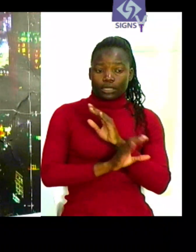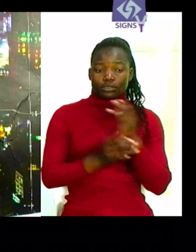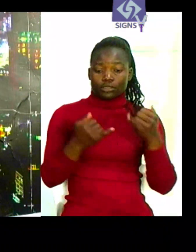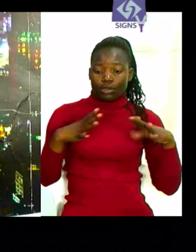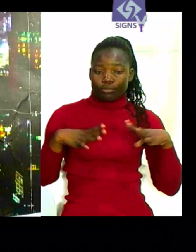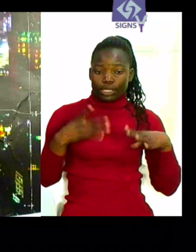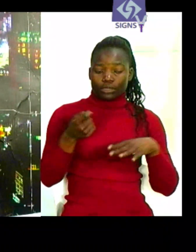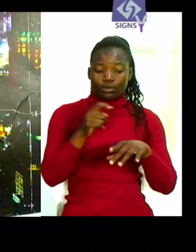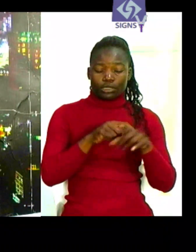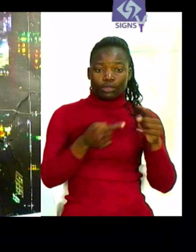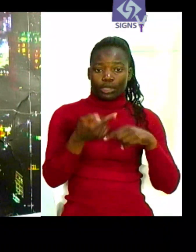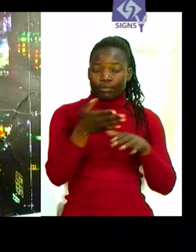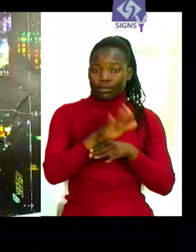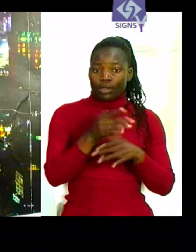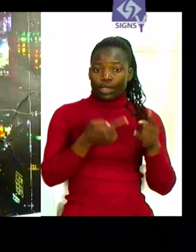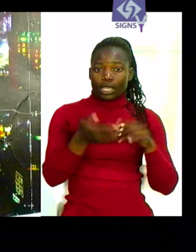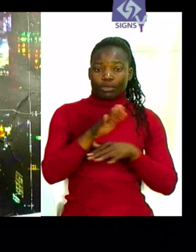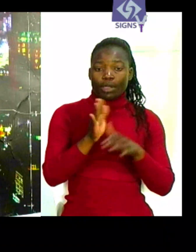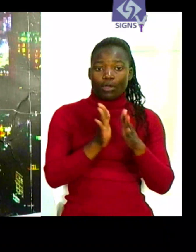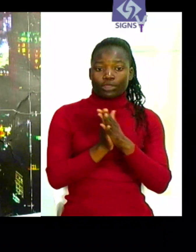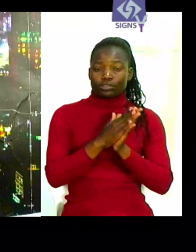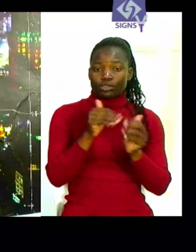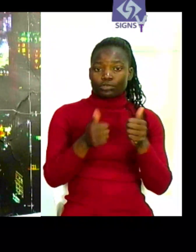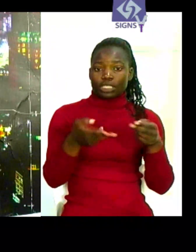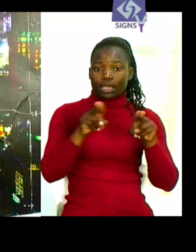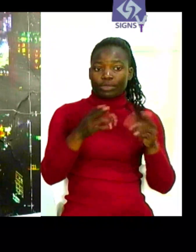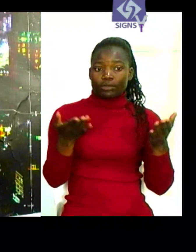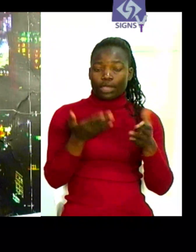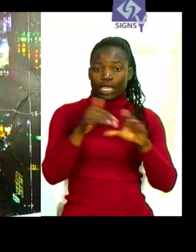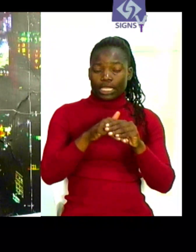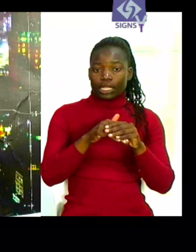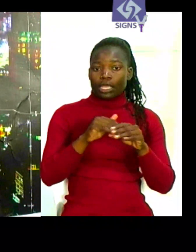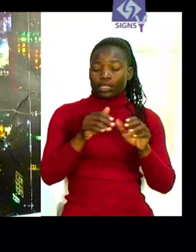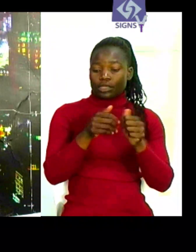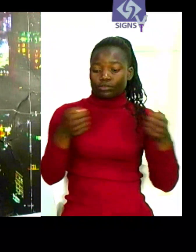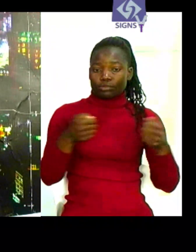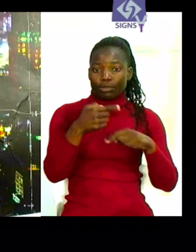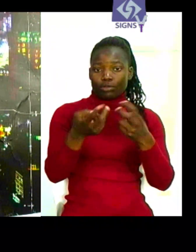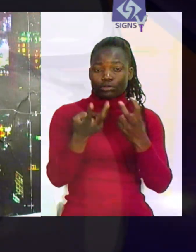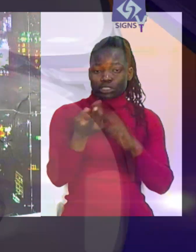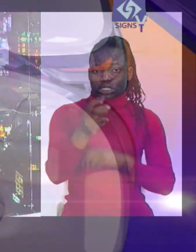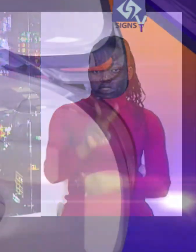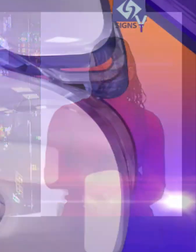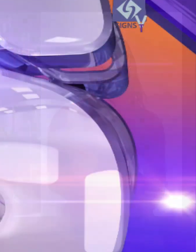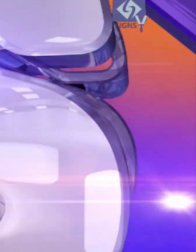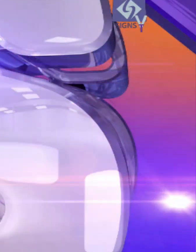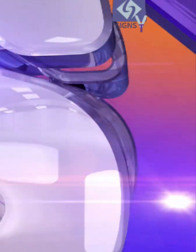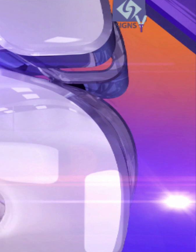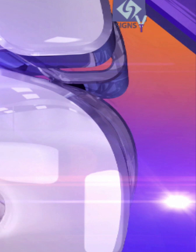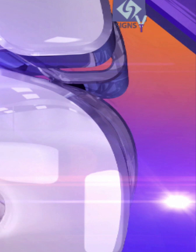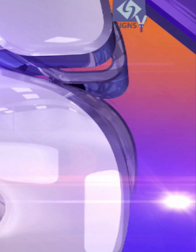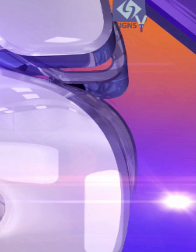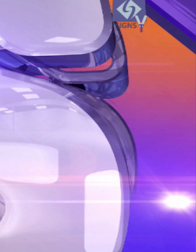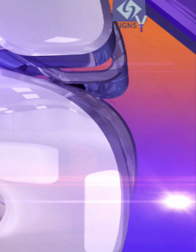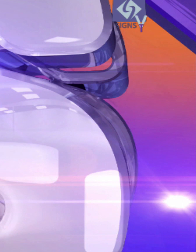That's making headlines in the country currently. We're going to take a break. When we come back, we're coming back with stories that are making headlines in the dailies. Keep